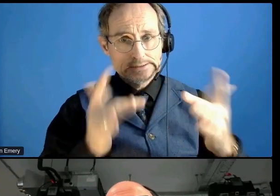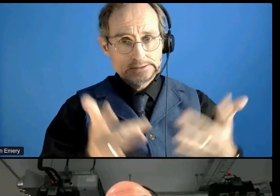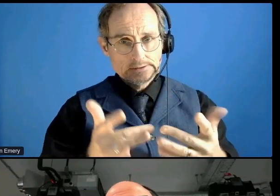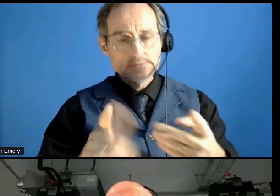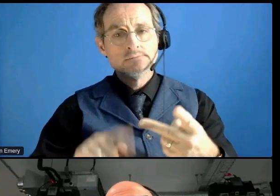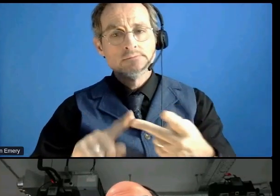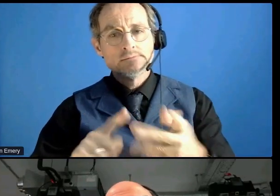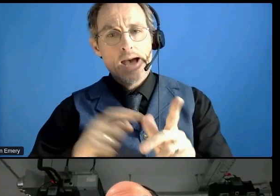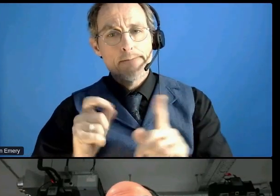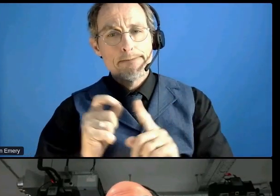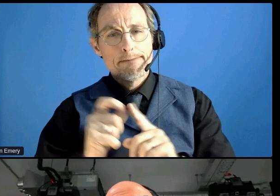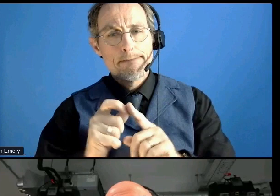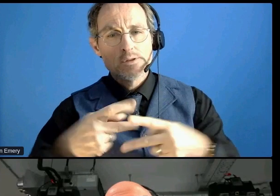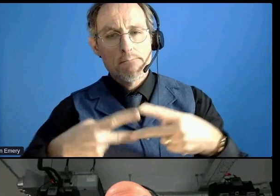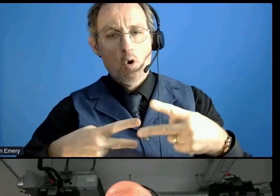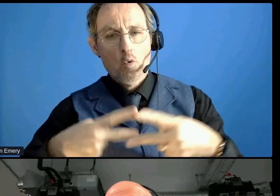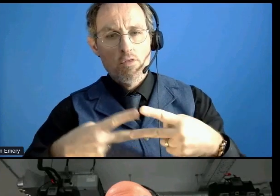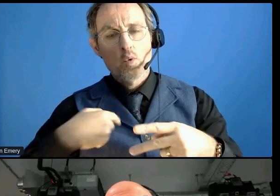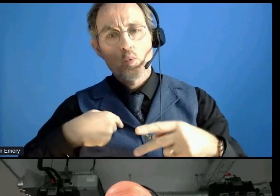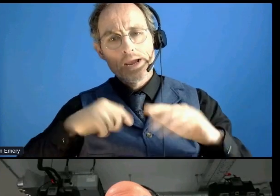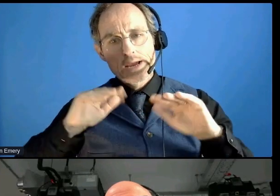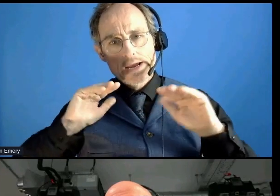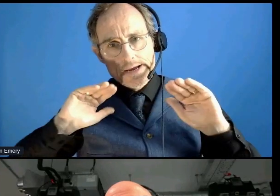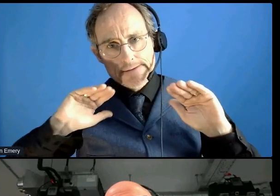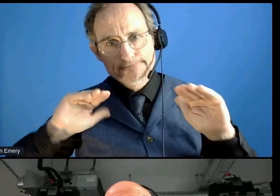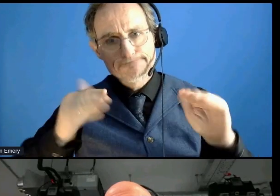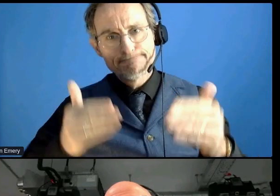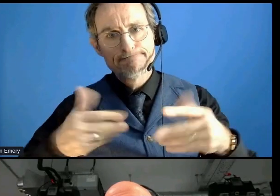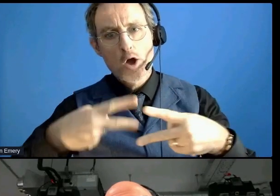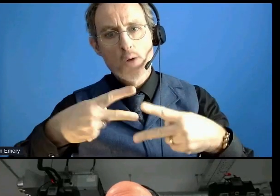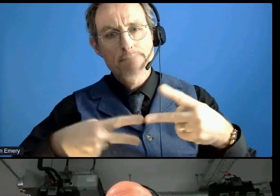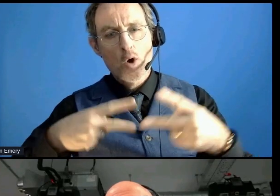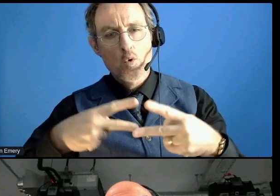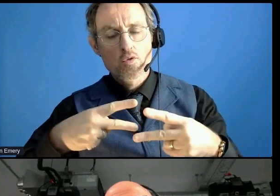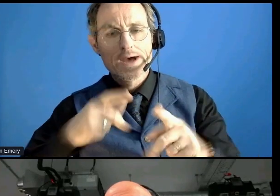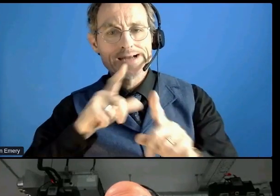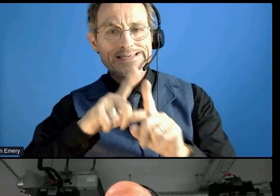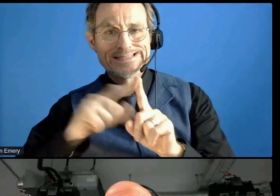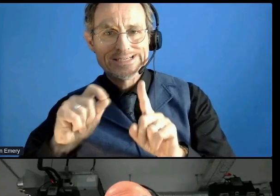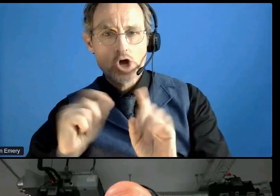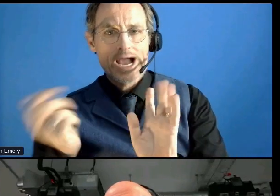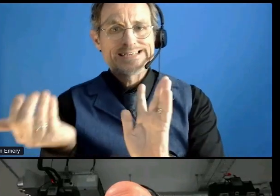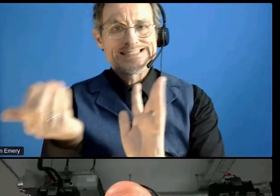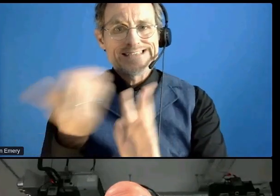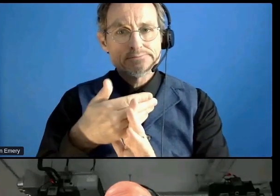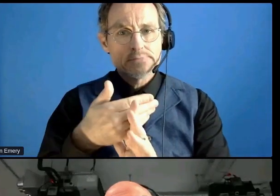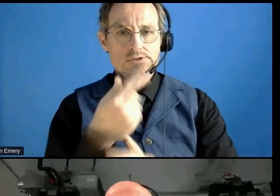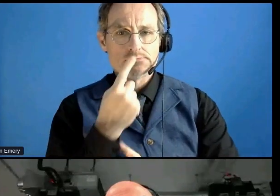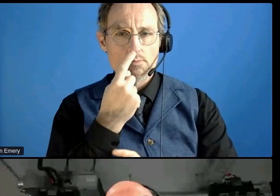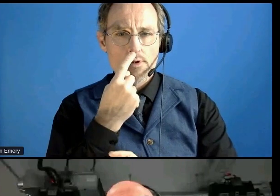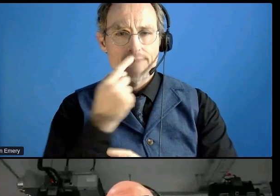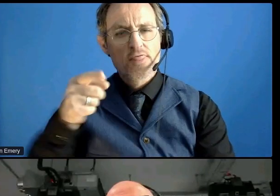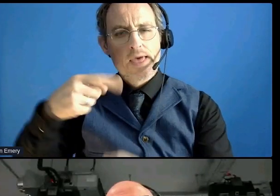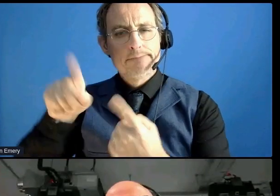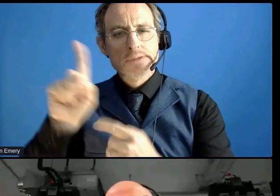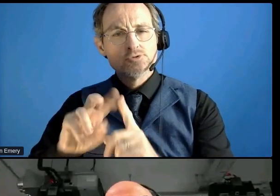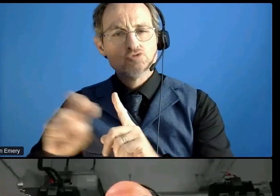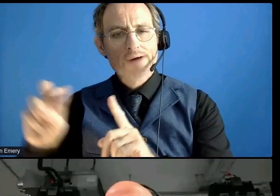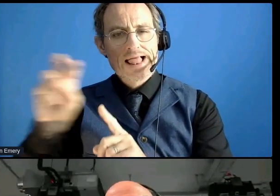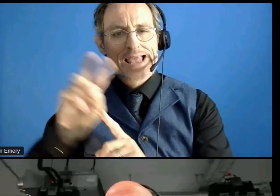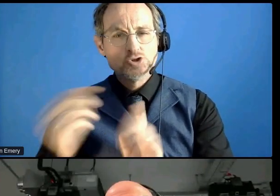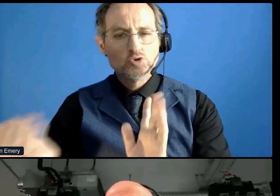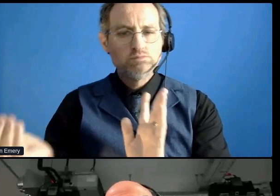about, everybody's responsibility stops as soon as their passenger moves from their particular mode.